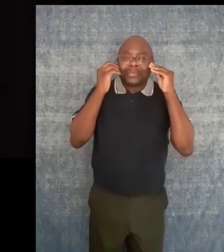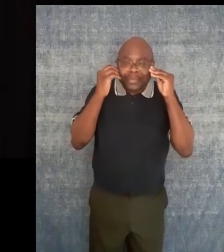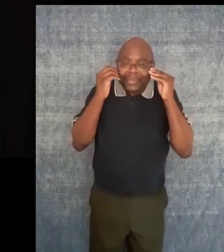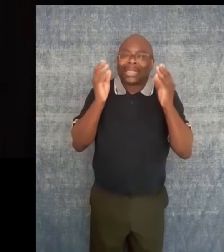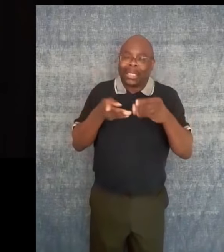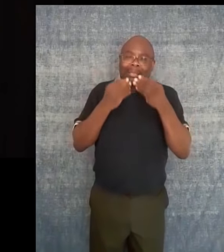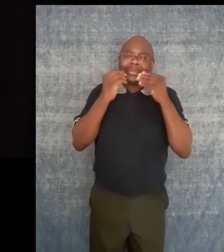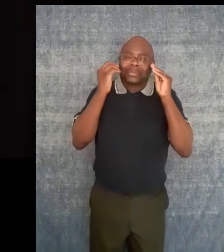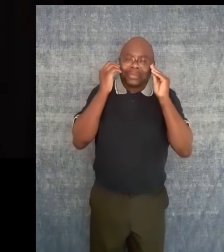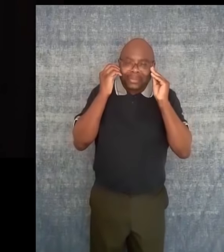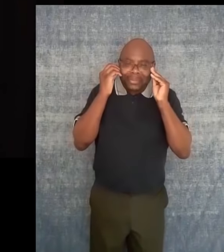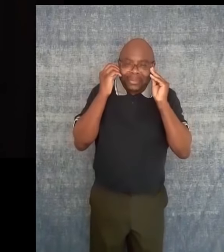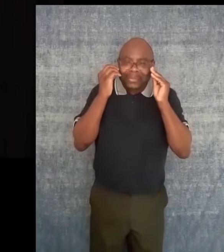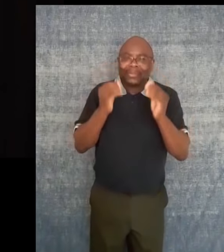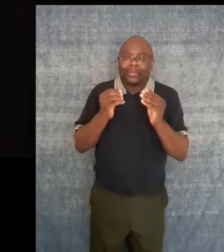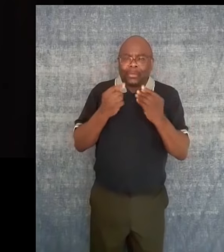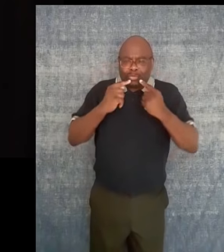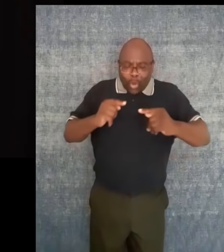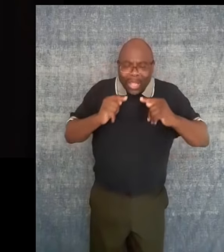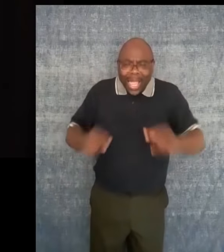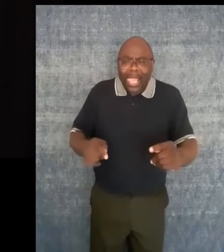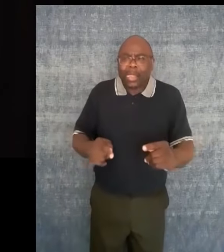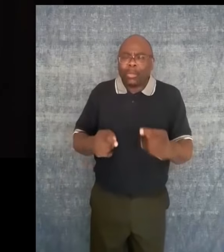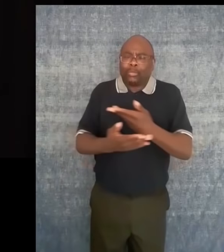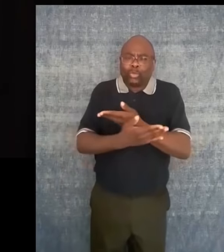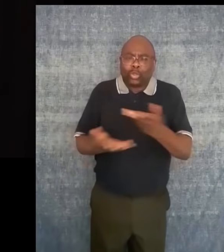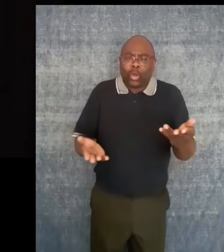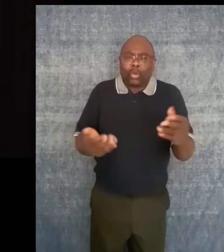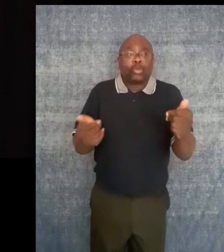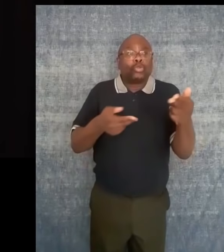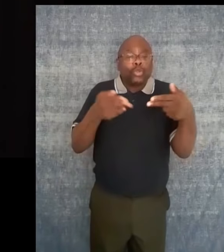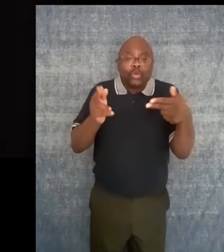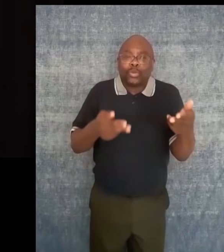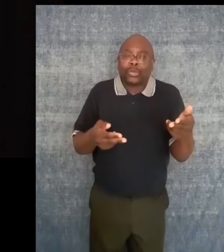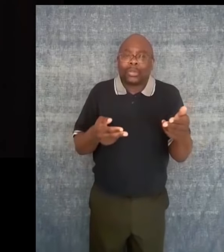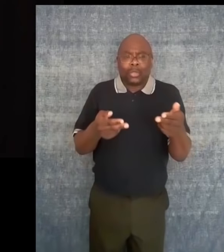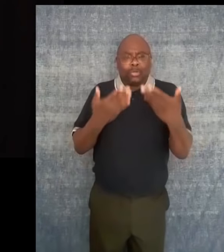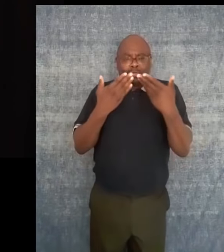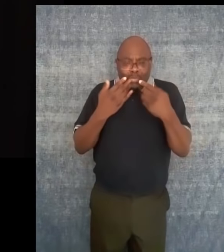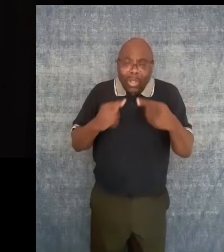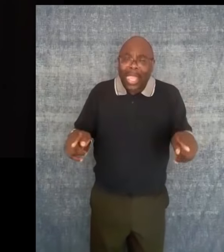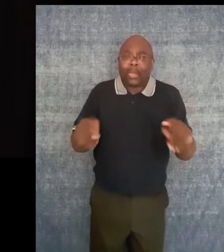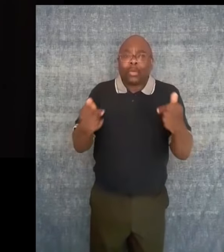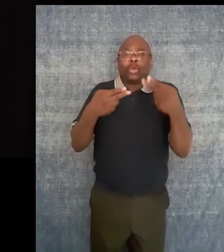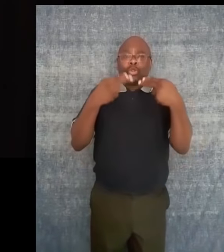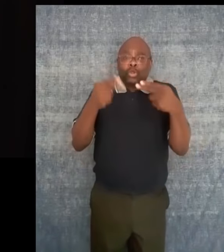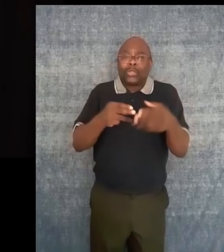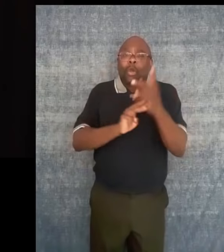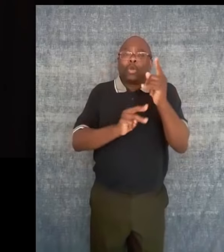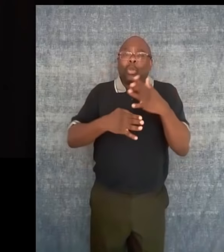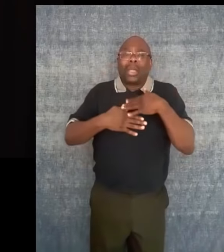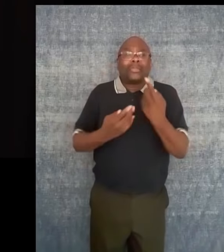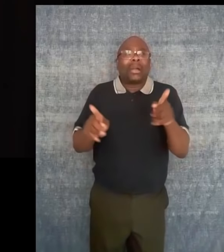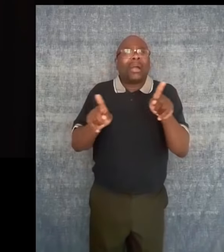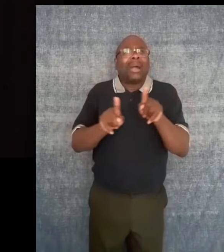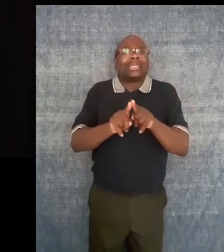to, let's proclaim and demonstrate the good news. Let's proclaim the good news of a God who loves